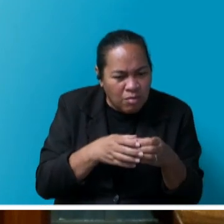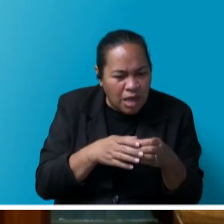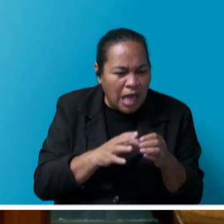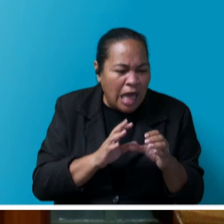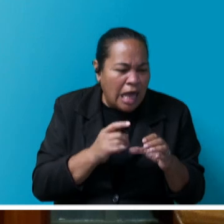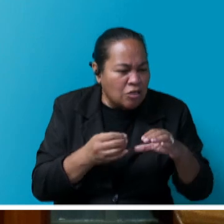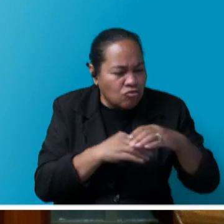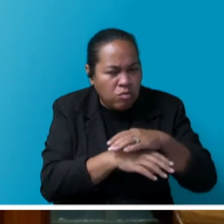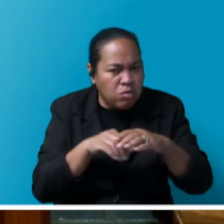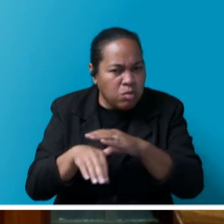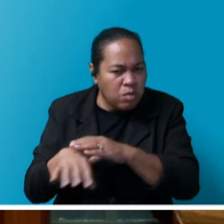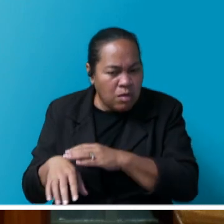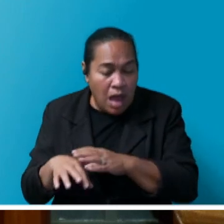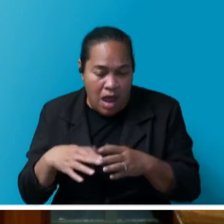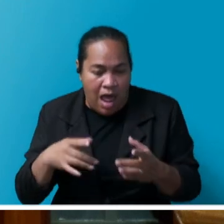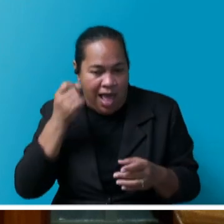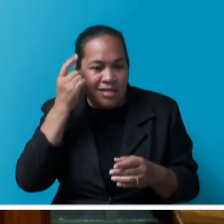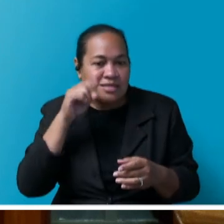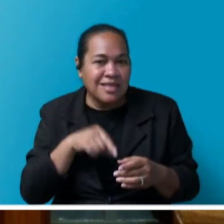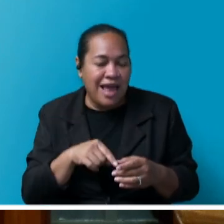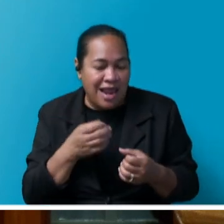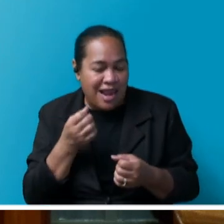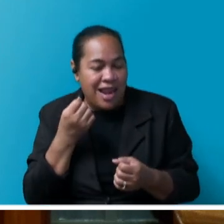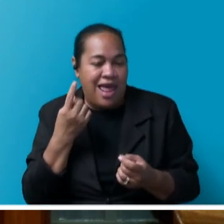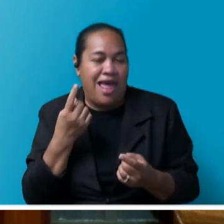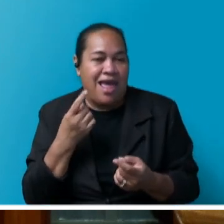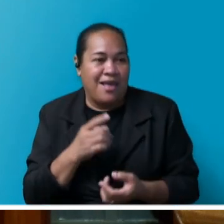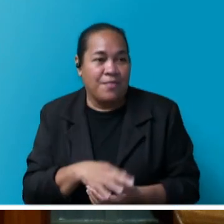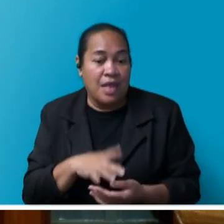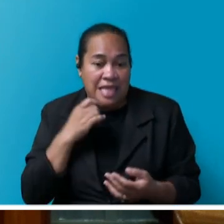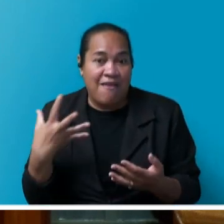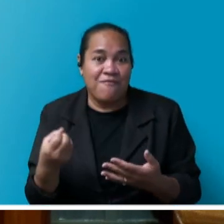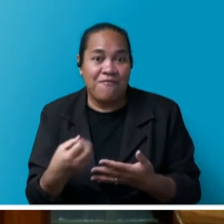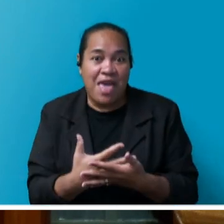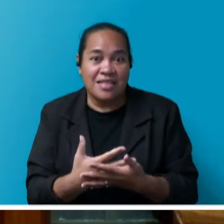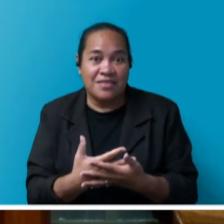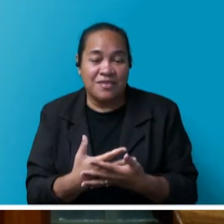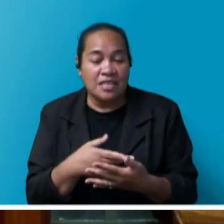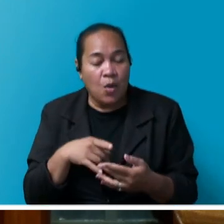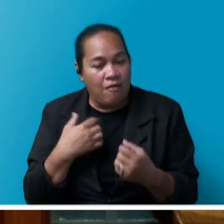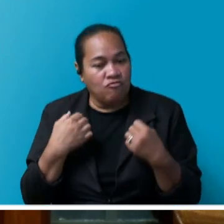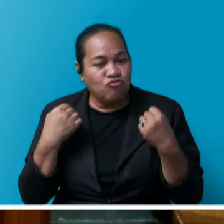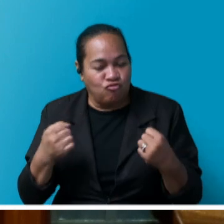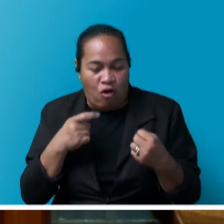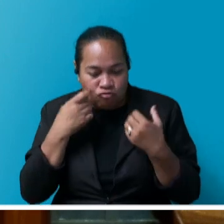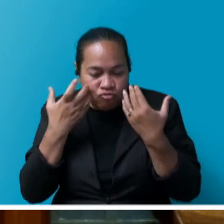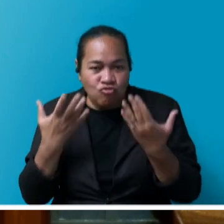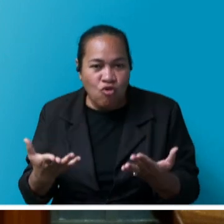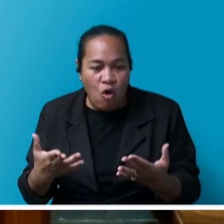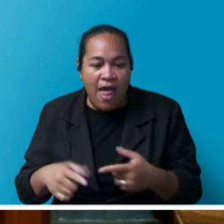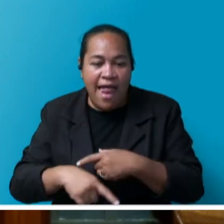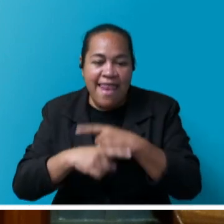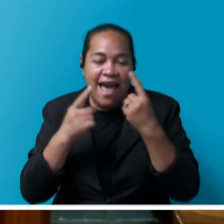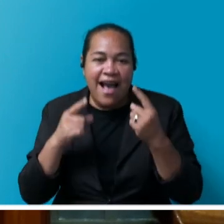units. And while I understand more government officials doesn't necessarily mean greater effectiveness, we have a stronger case to provide the larger sector